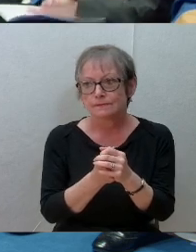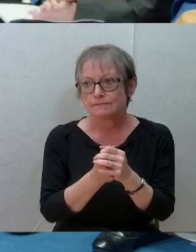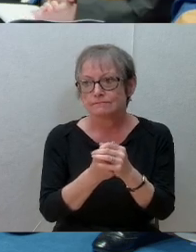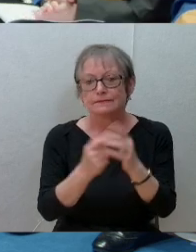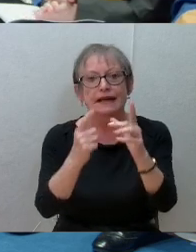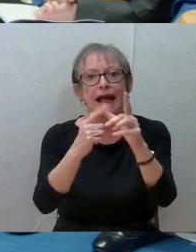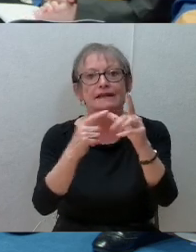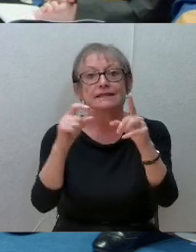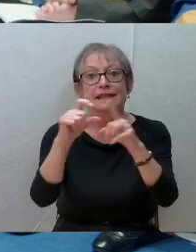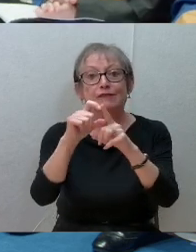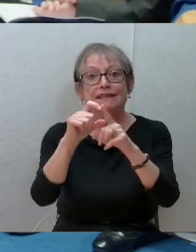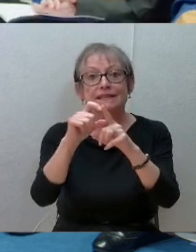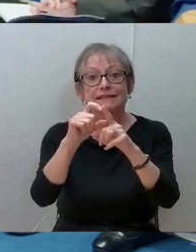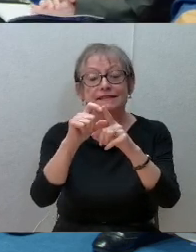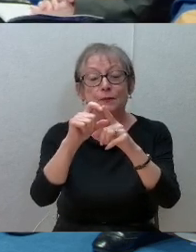Ailsa Davidson.